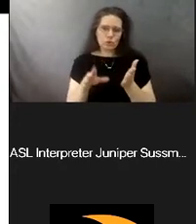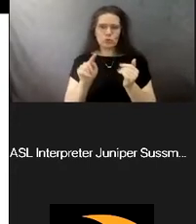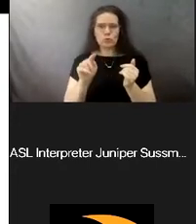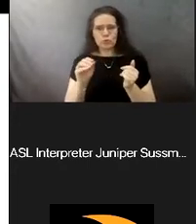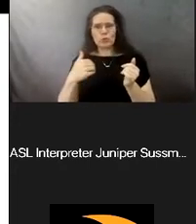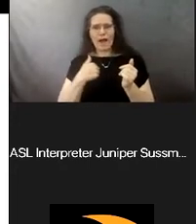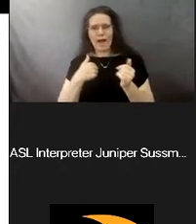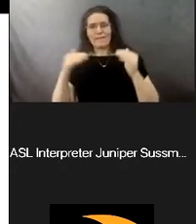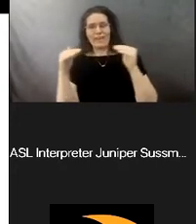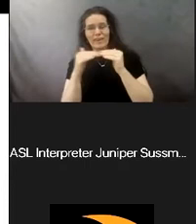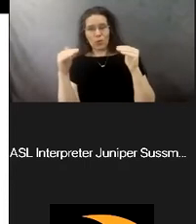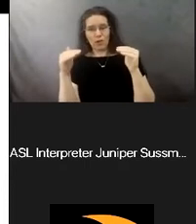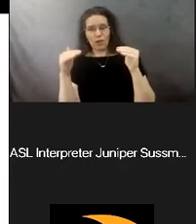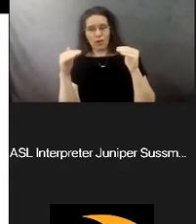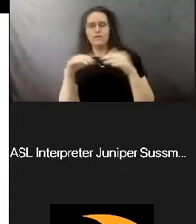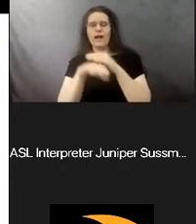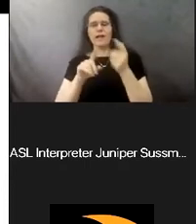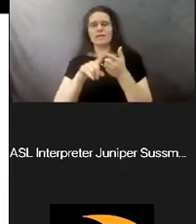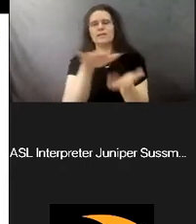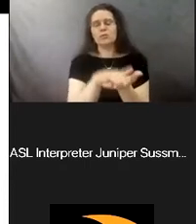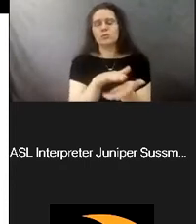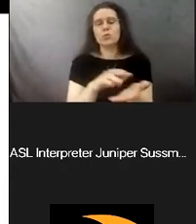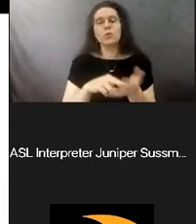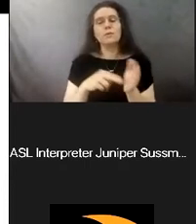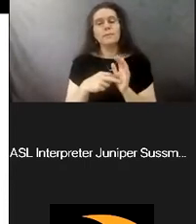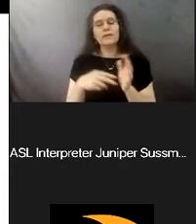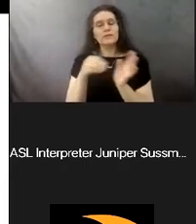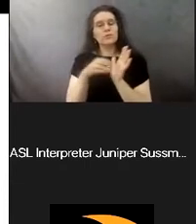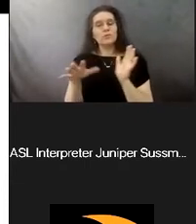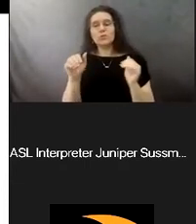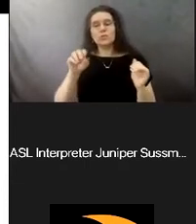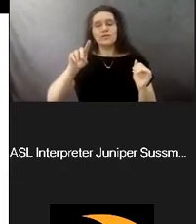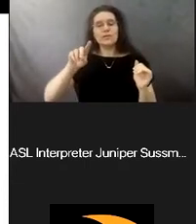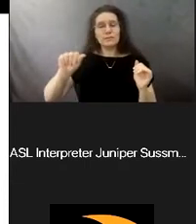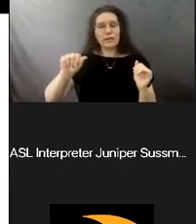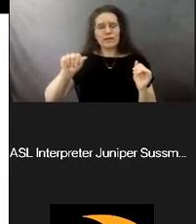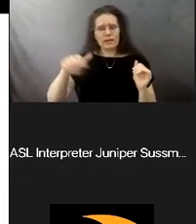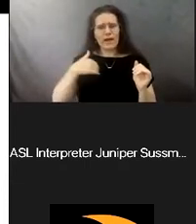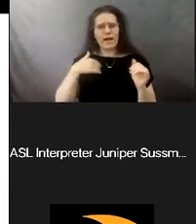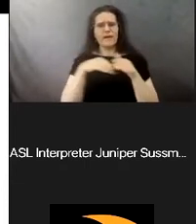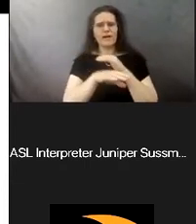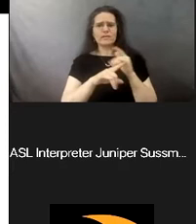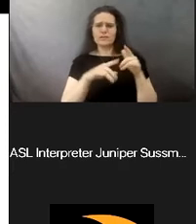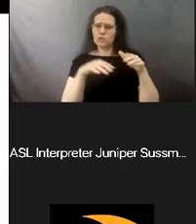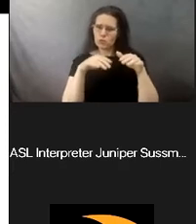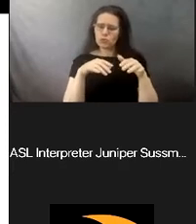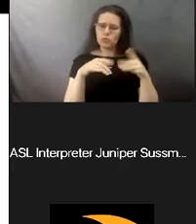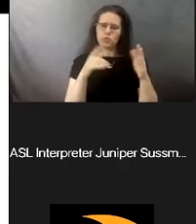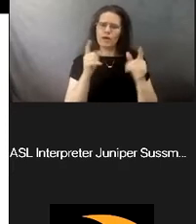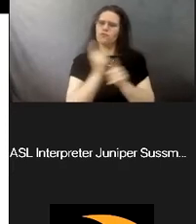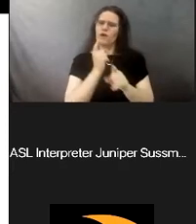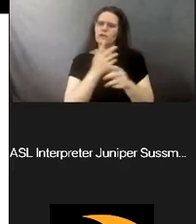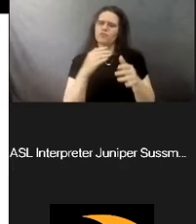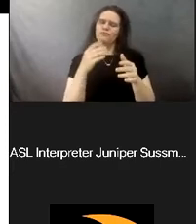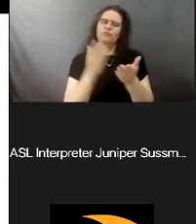that students with disabilities have the right to access their school without taking on a far greater risk to their health than